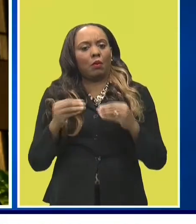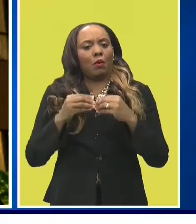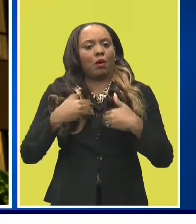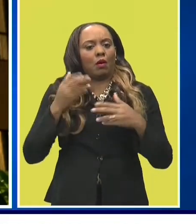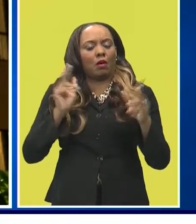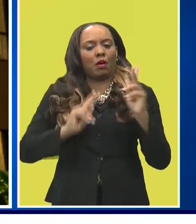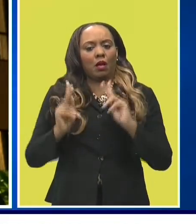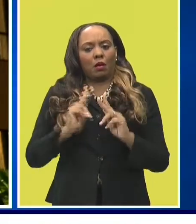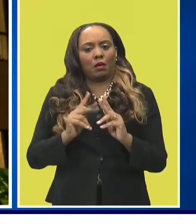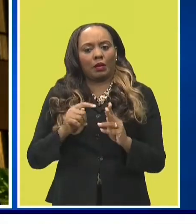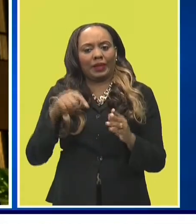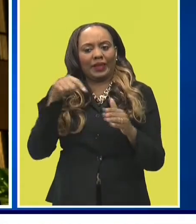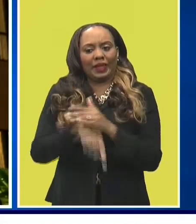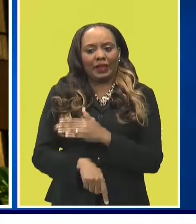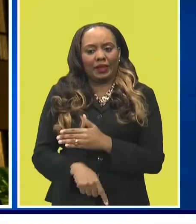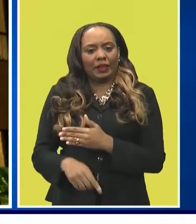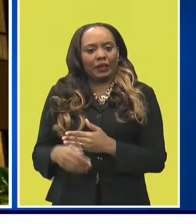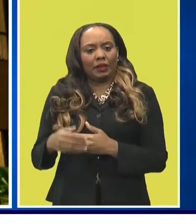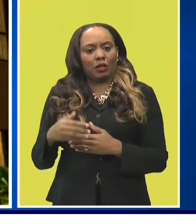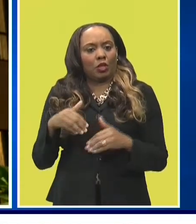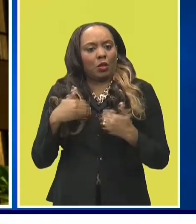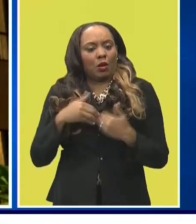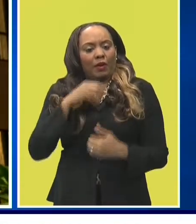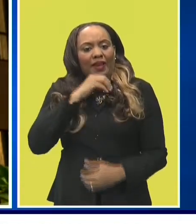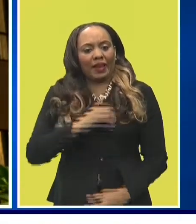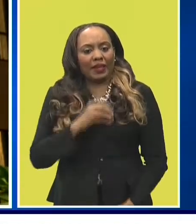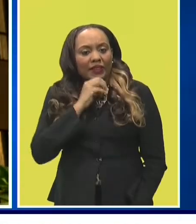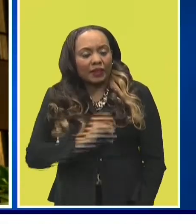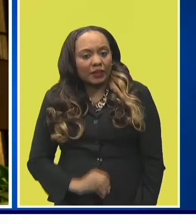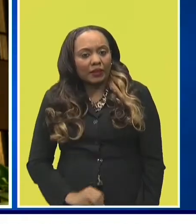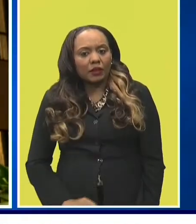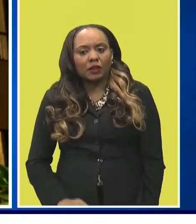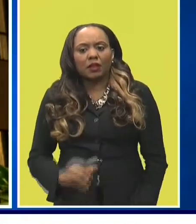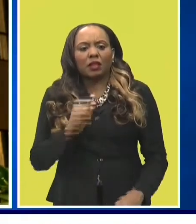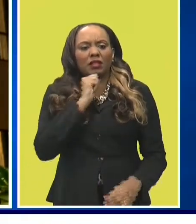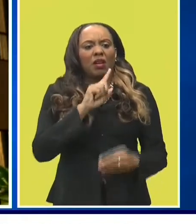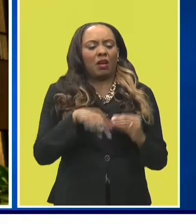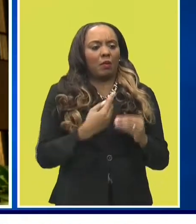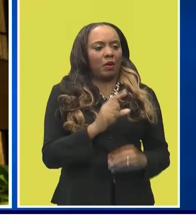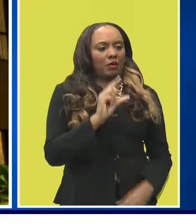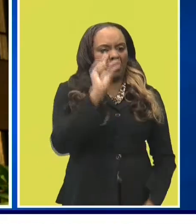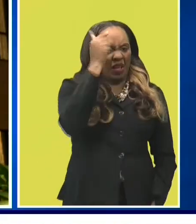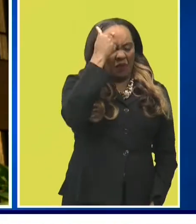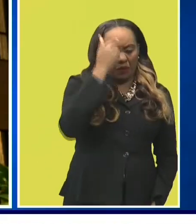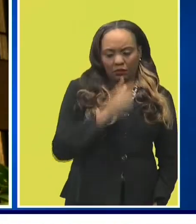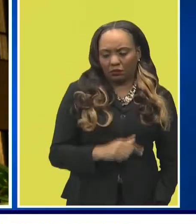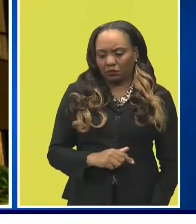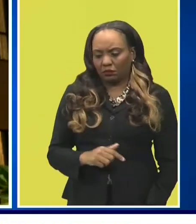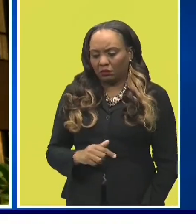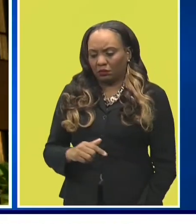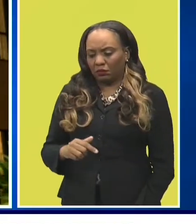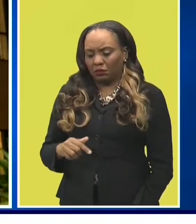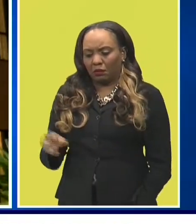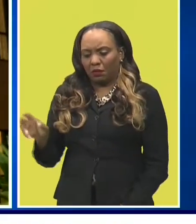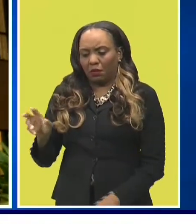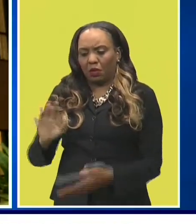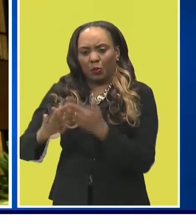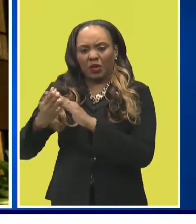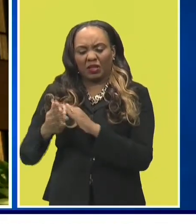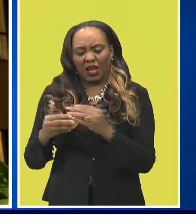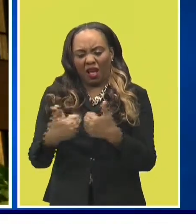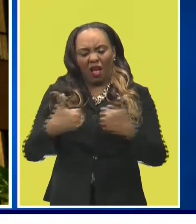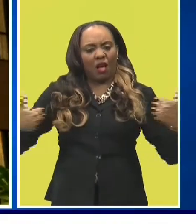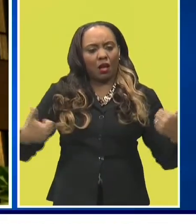lower. Now, this is not about us and them. This is not about the government isn't doing. This is about how we